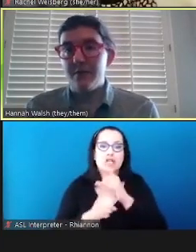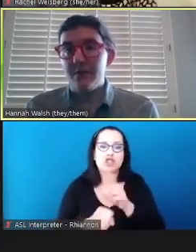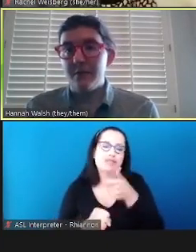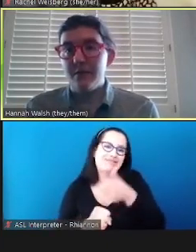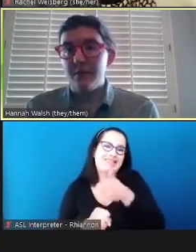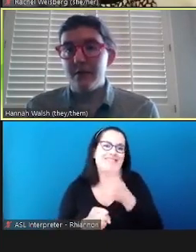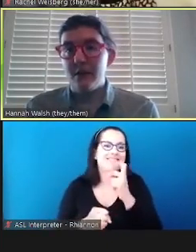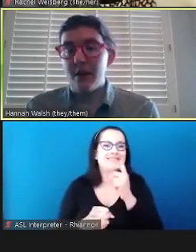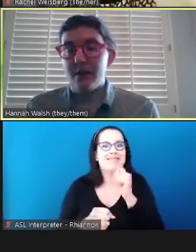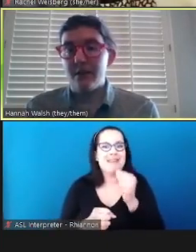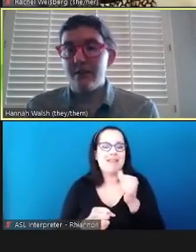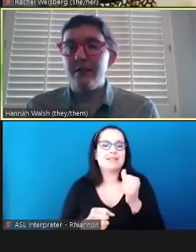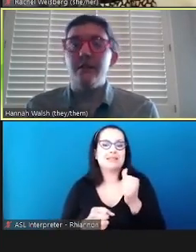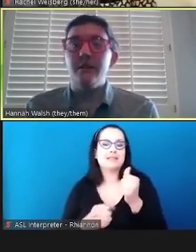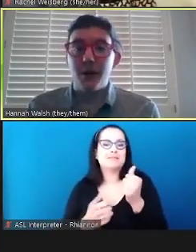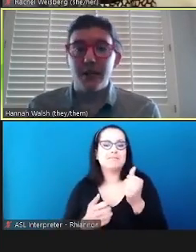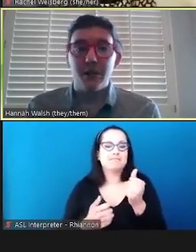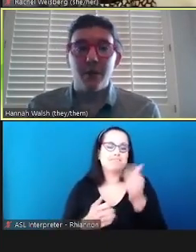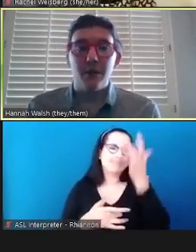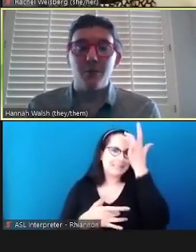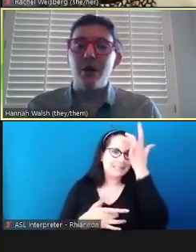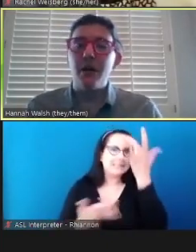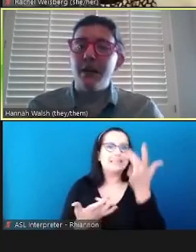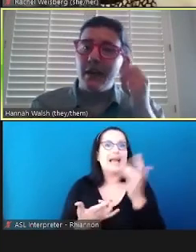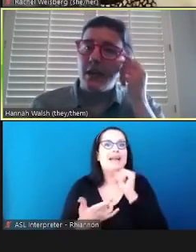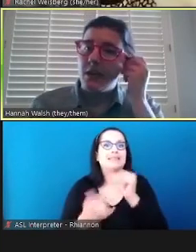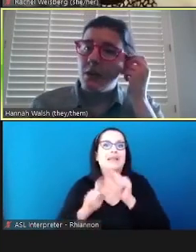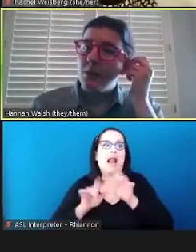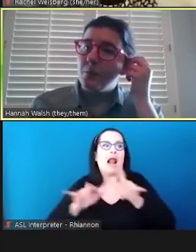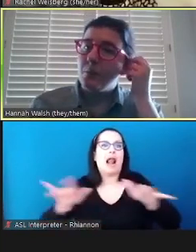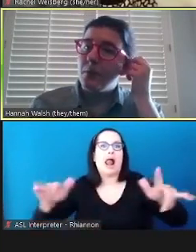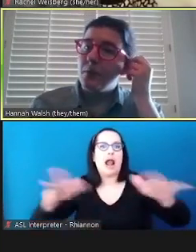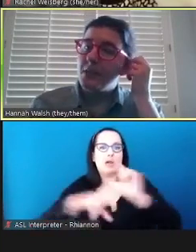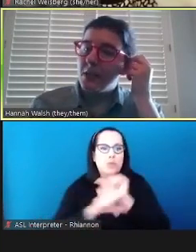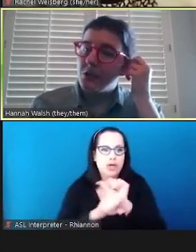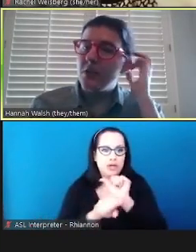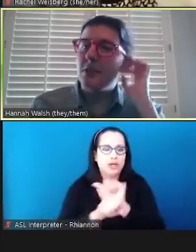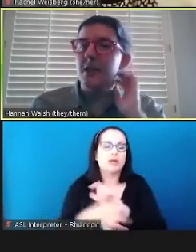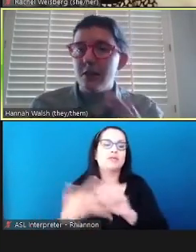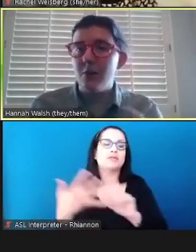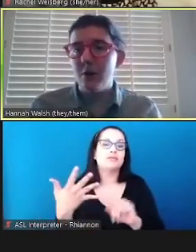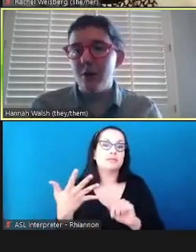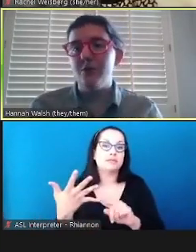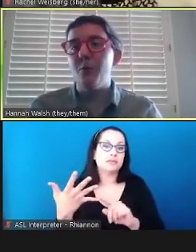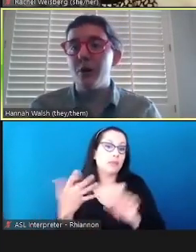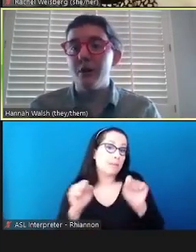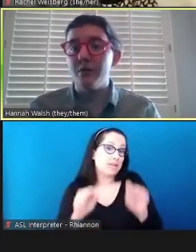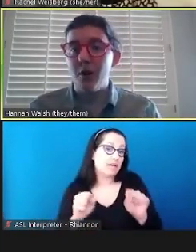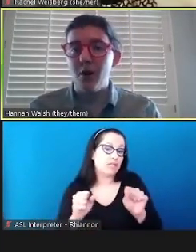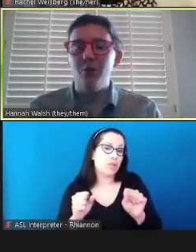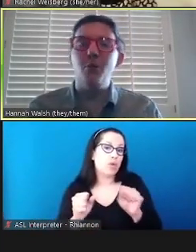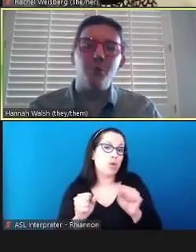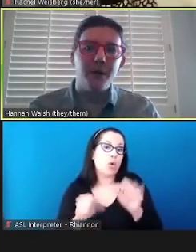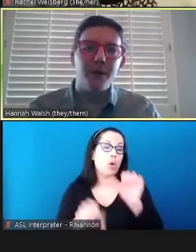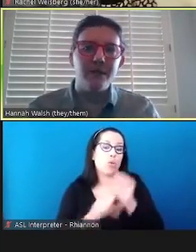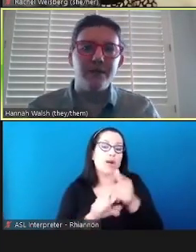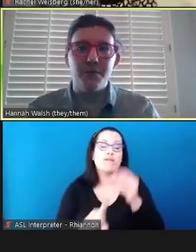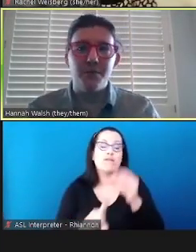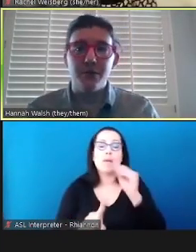have the disease and is spreading it around work, and then potentially telework, so working from home,